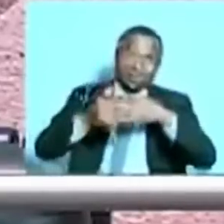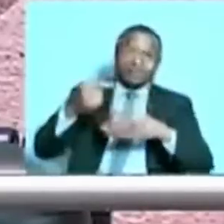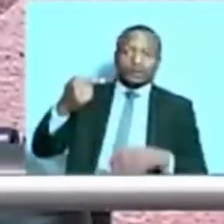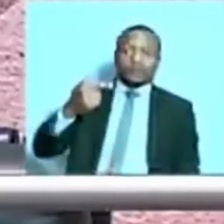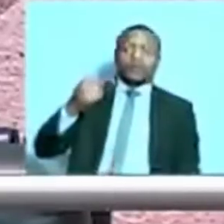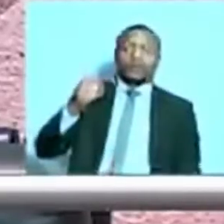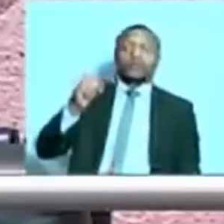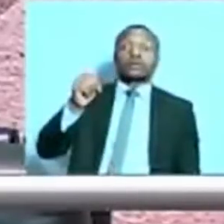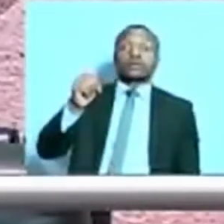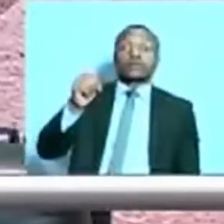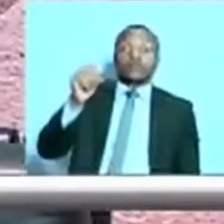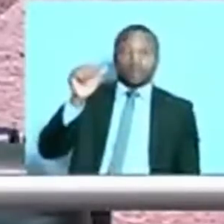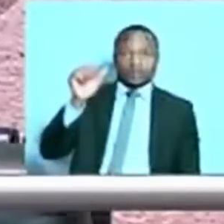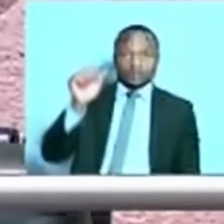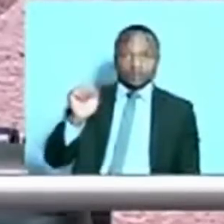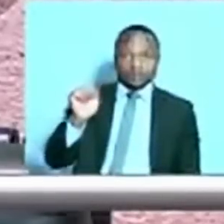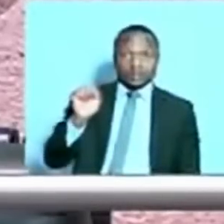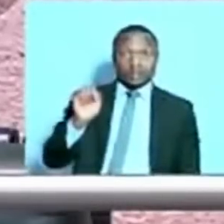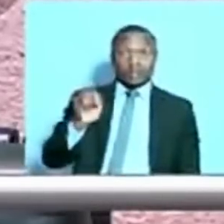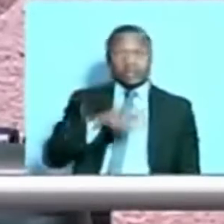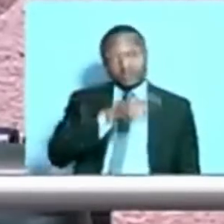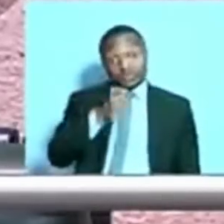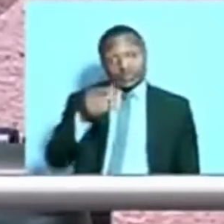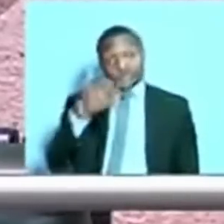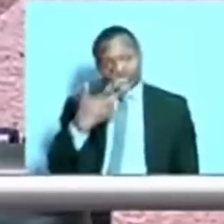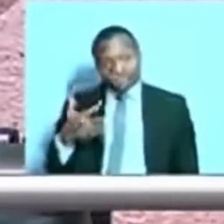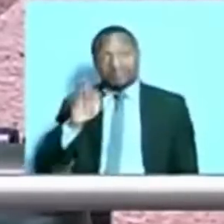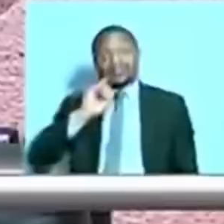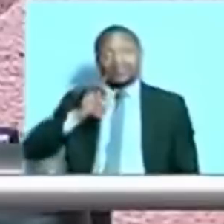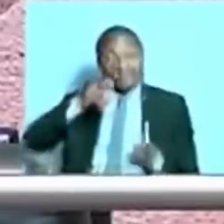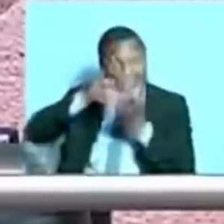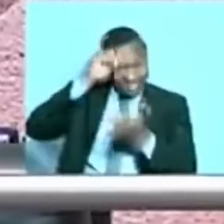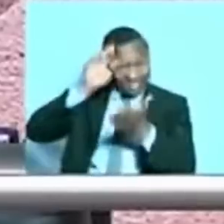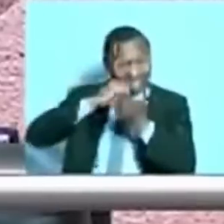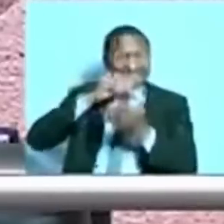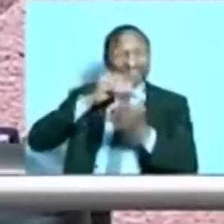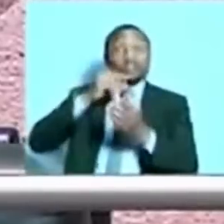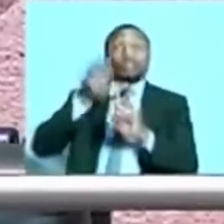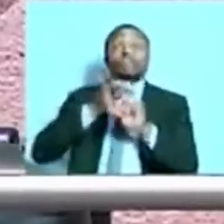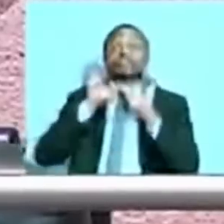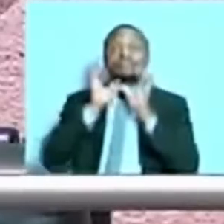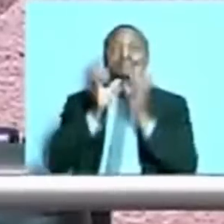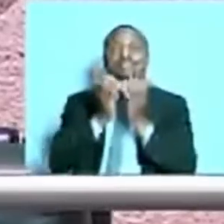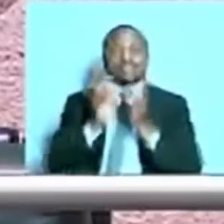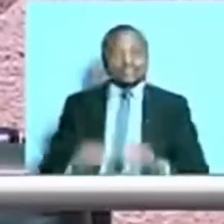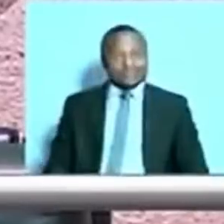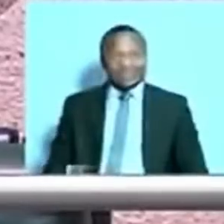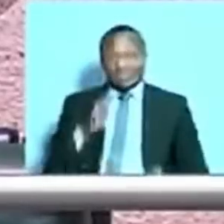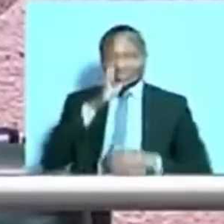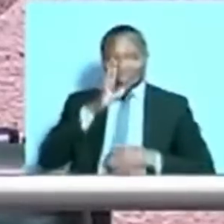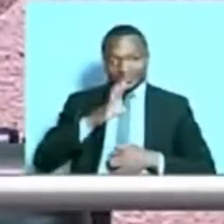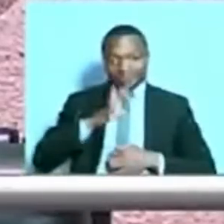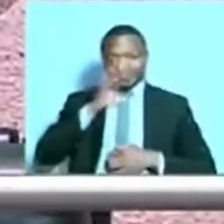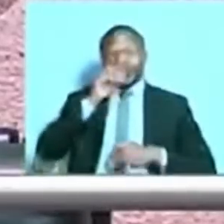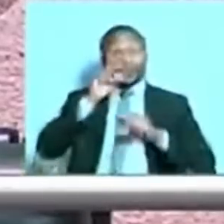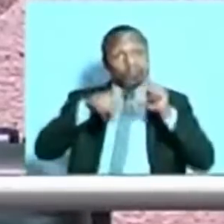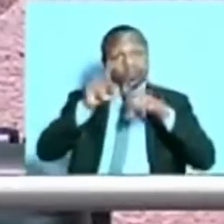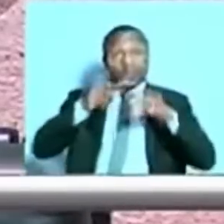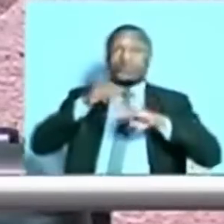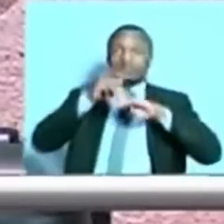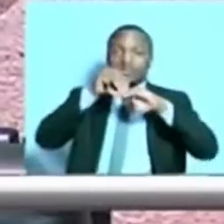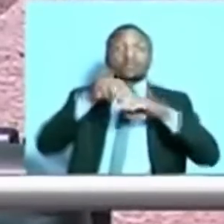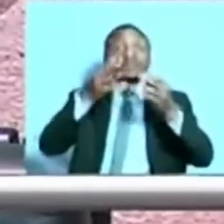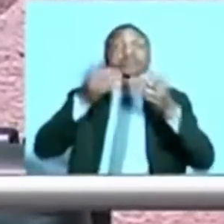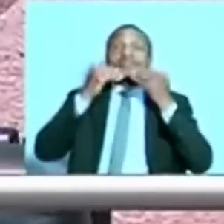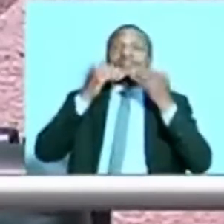gas. Those are the things that we need to learn from countries like Mozambique. So, Madam Speaker, we want, the people of Mongo Central